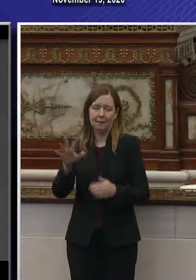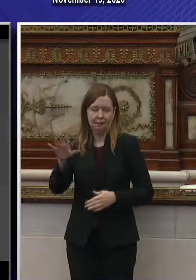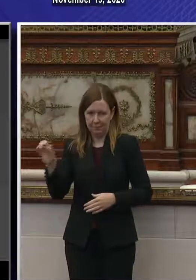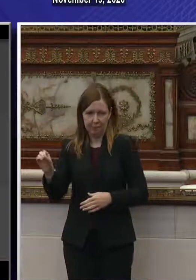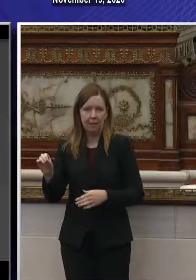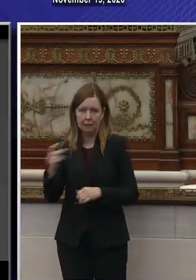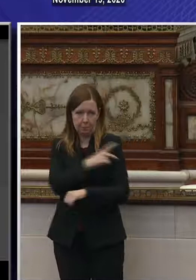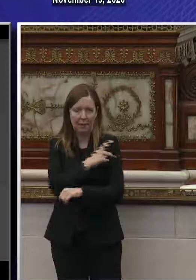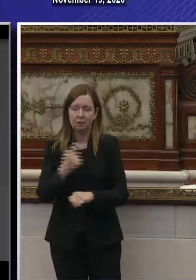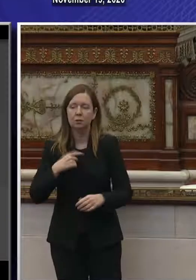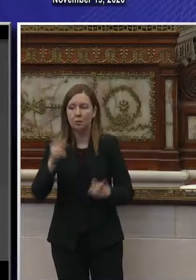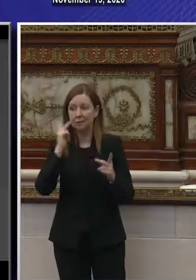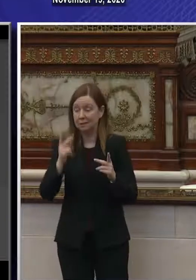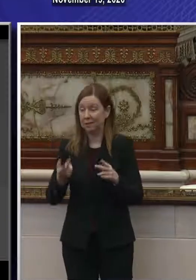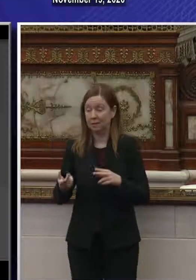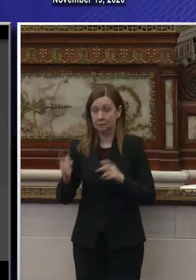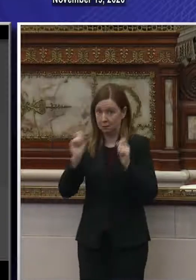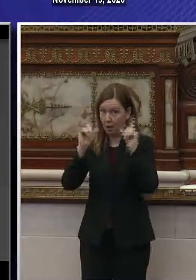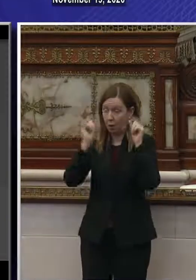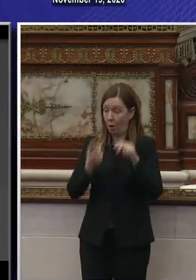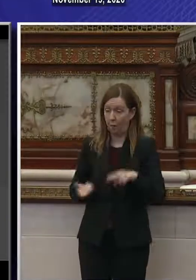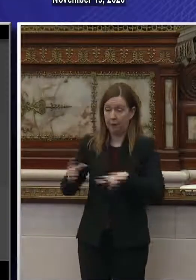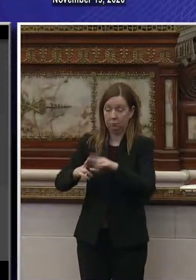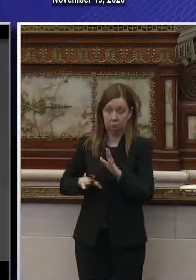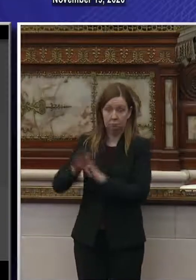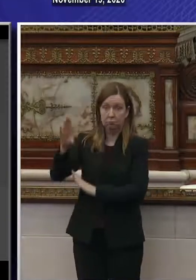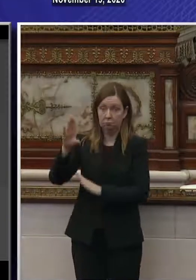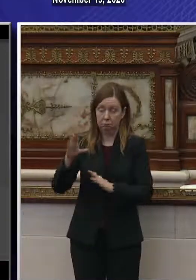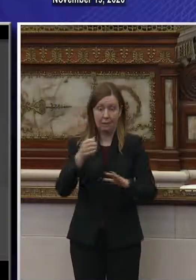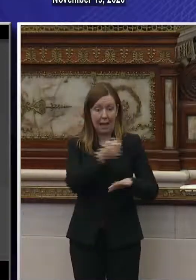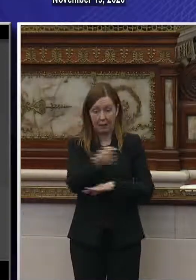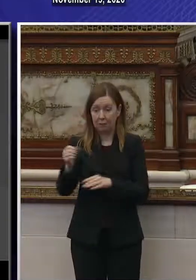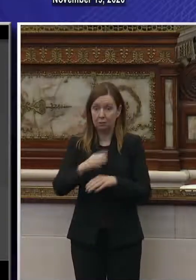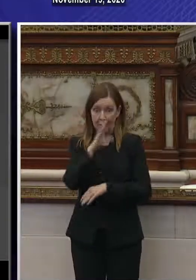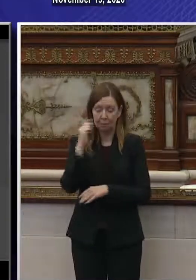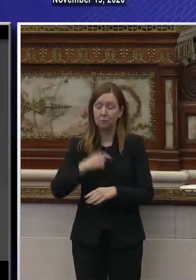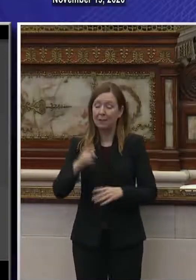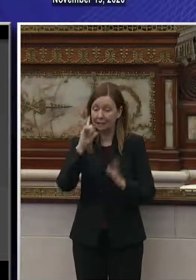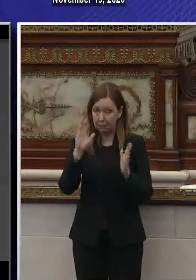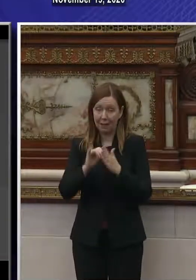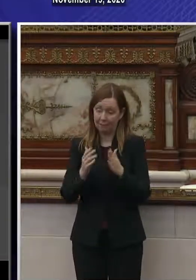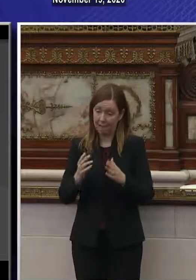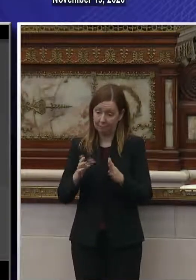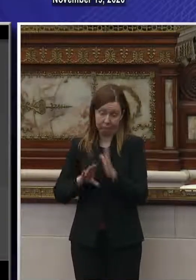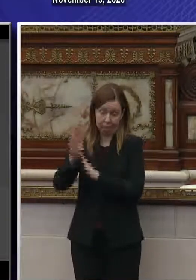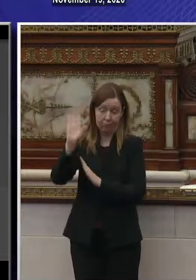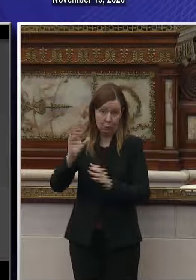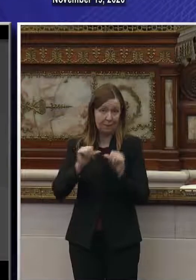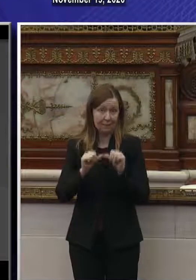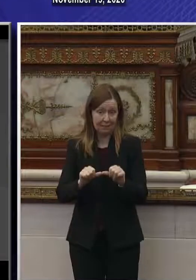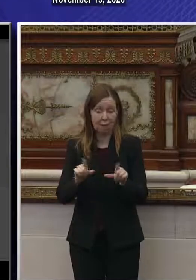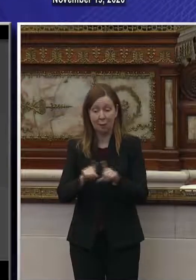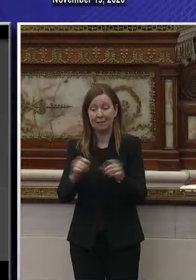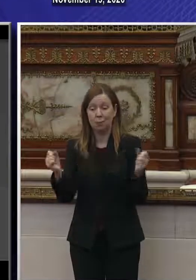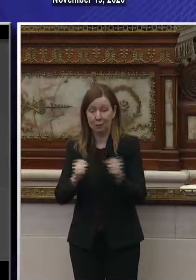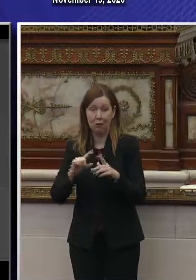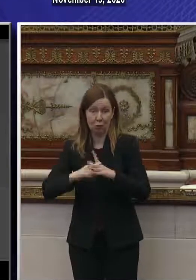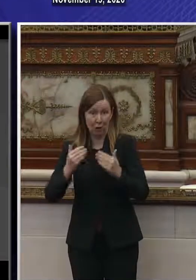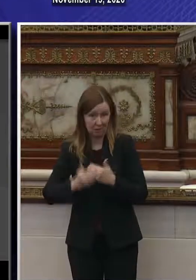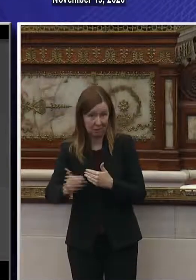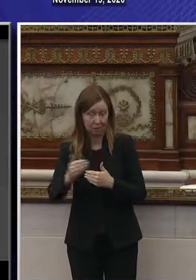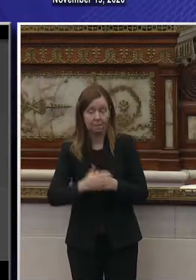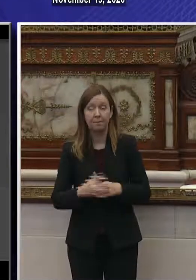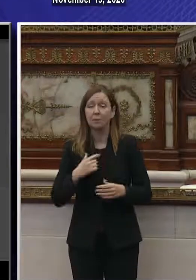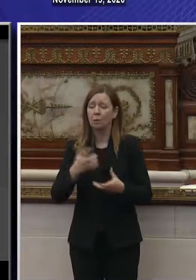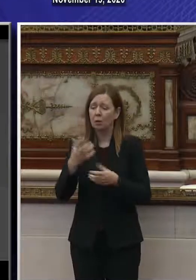few weeks, we've seen an alarming spike in COVID-19 admissions at our hospitals, and we expect that trend to continue as we enter the winter months.